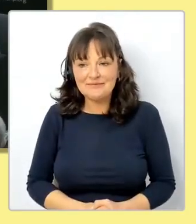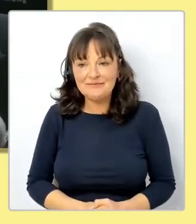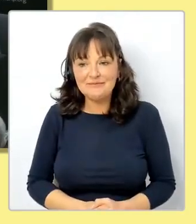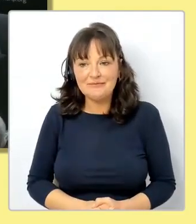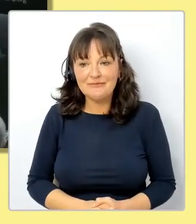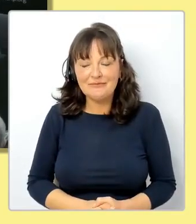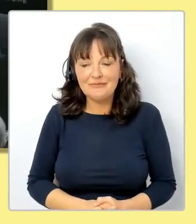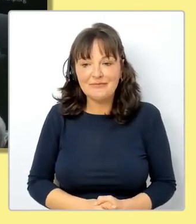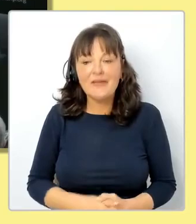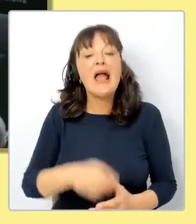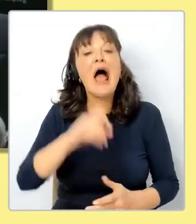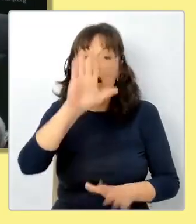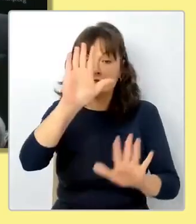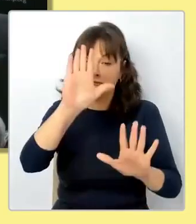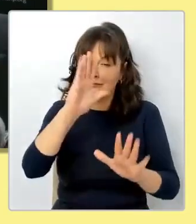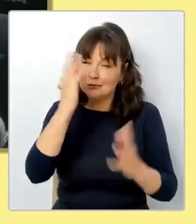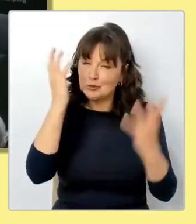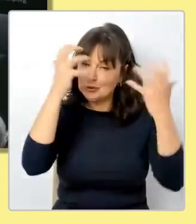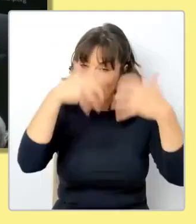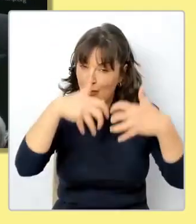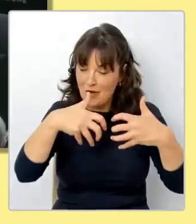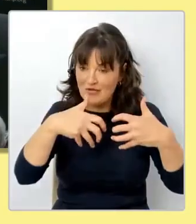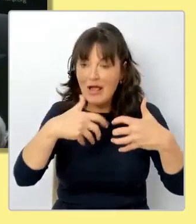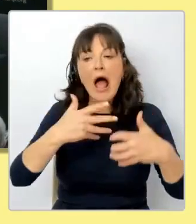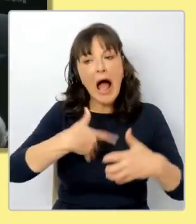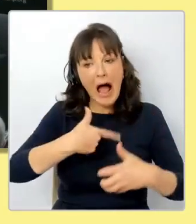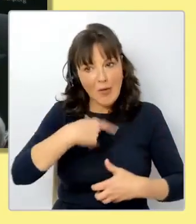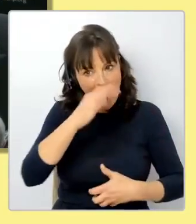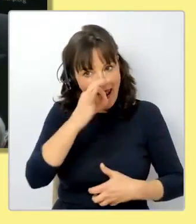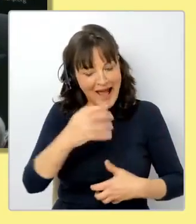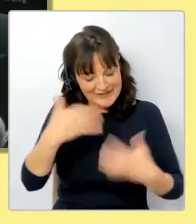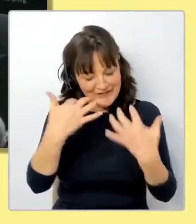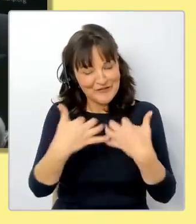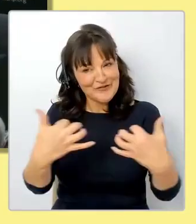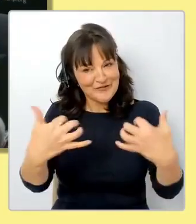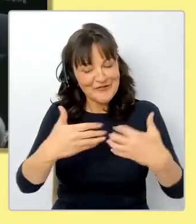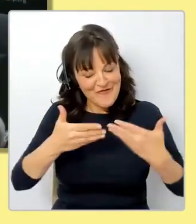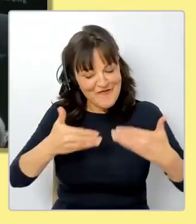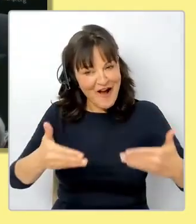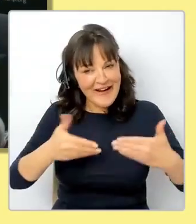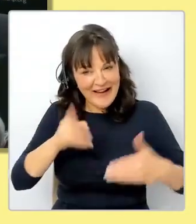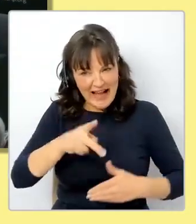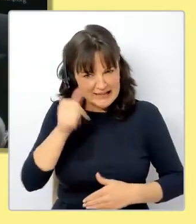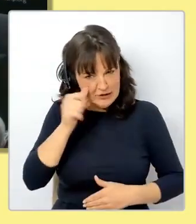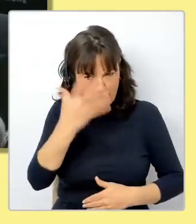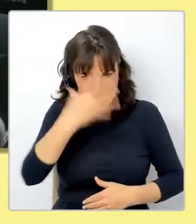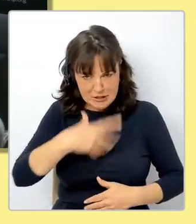the front again. I can see people beginning to look very annoyed with me. Gentleman there.